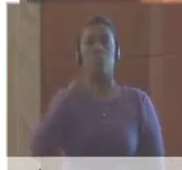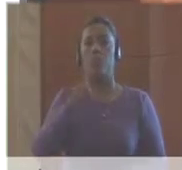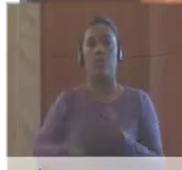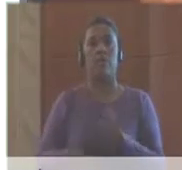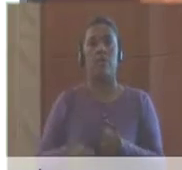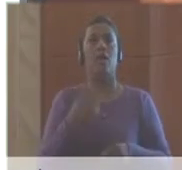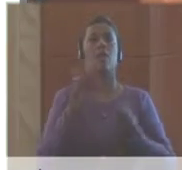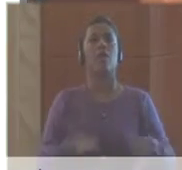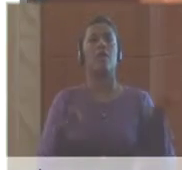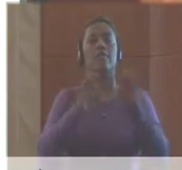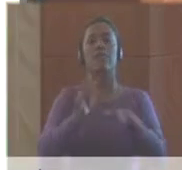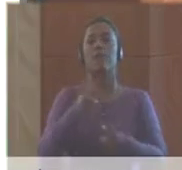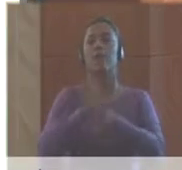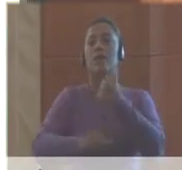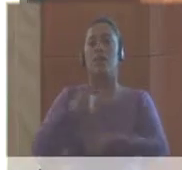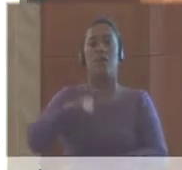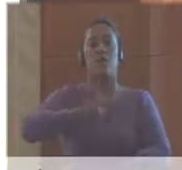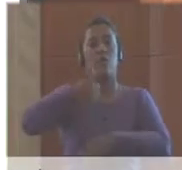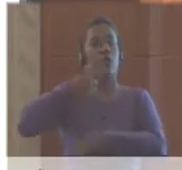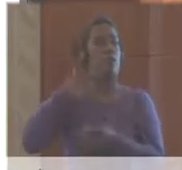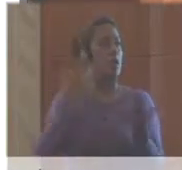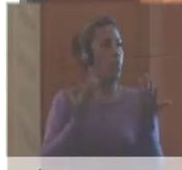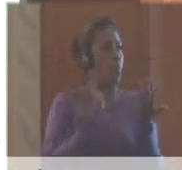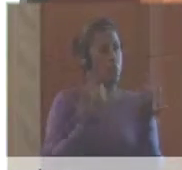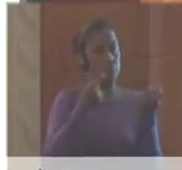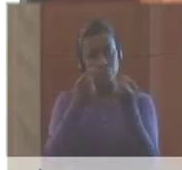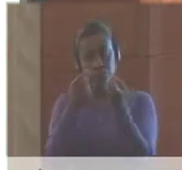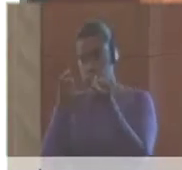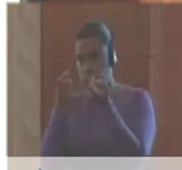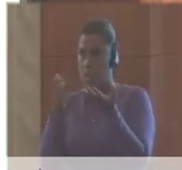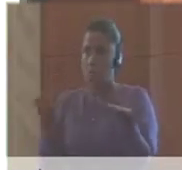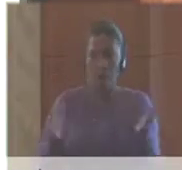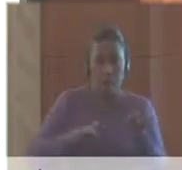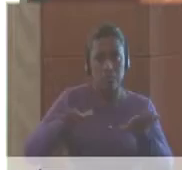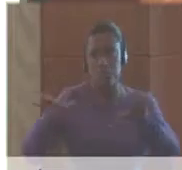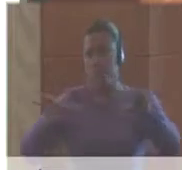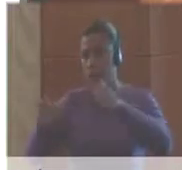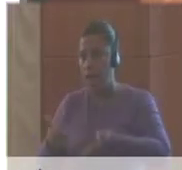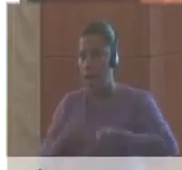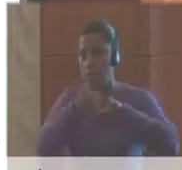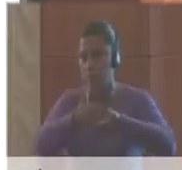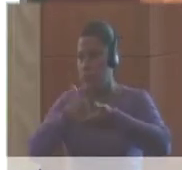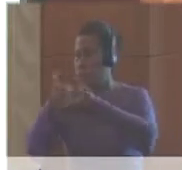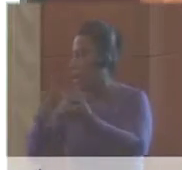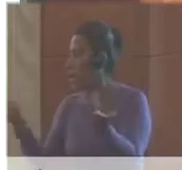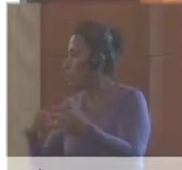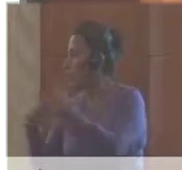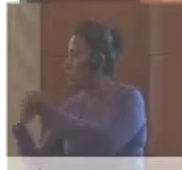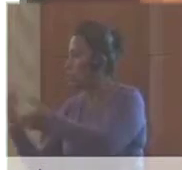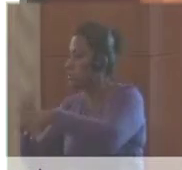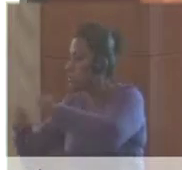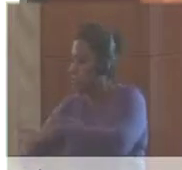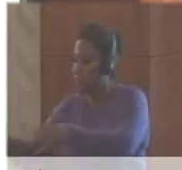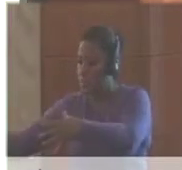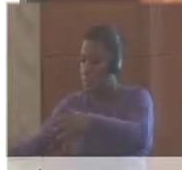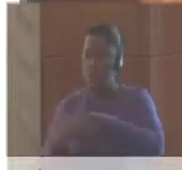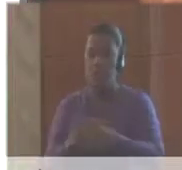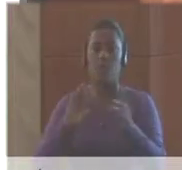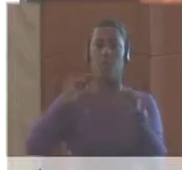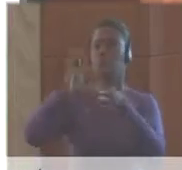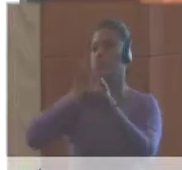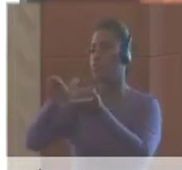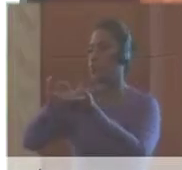maybe governors or rulers have to learn how to be facilitators, promoters, seek resources, and